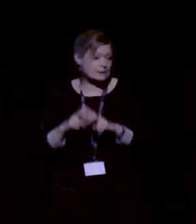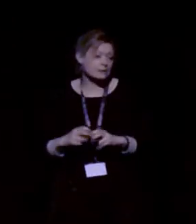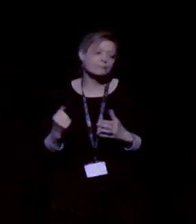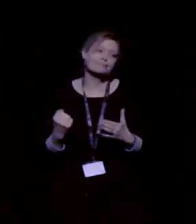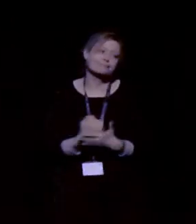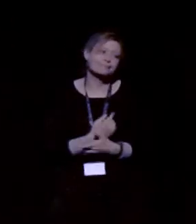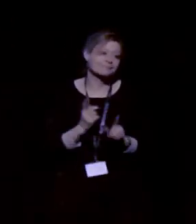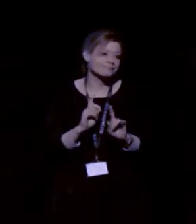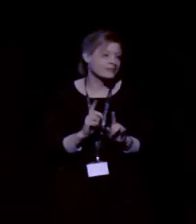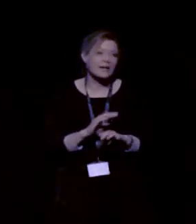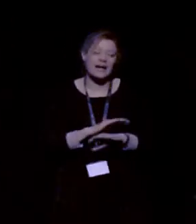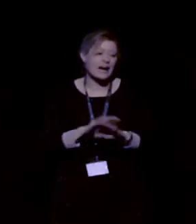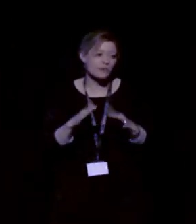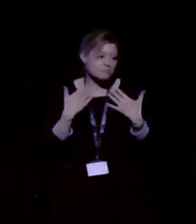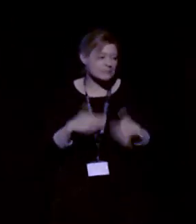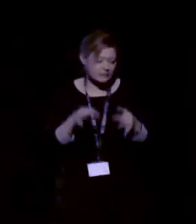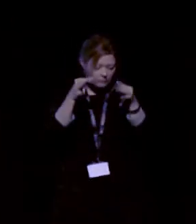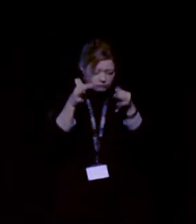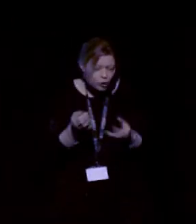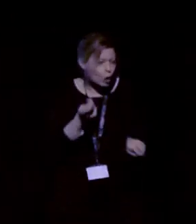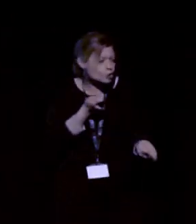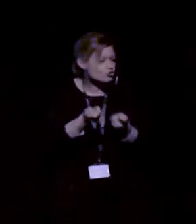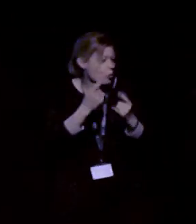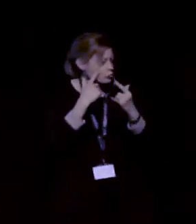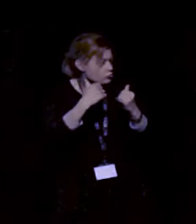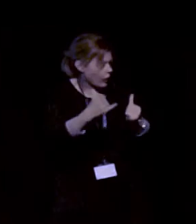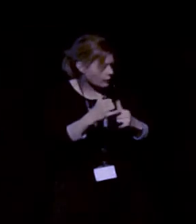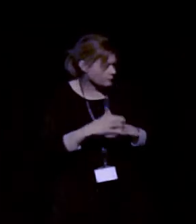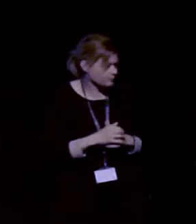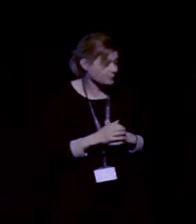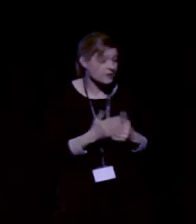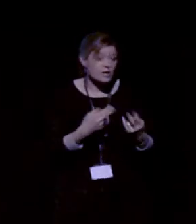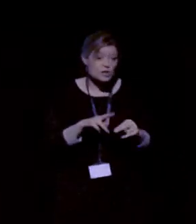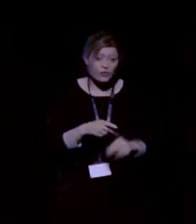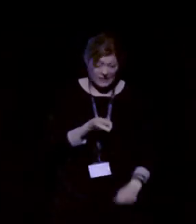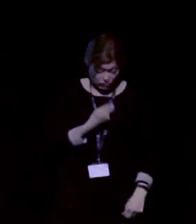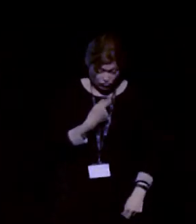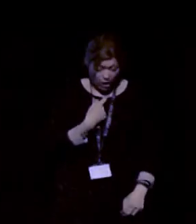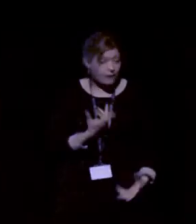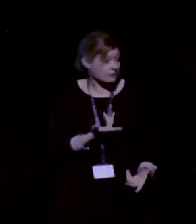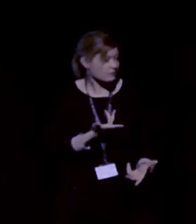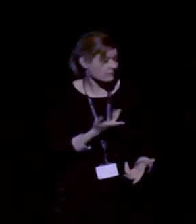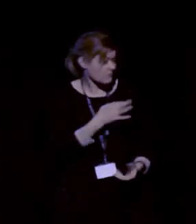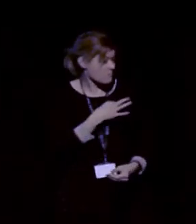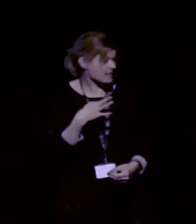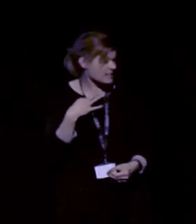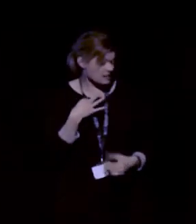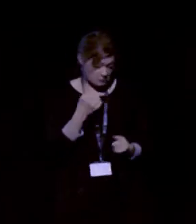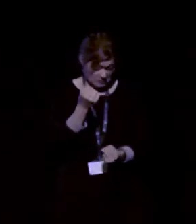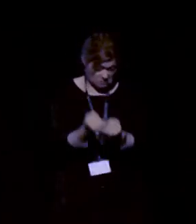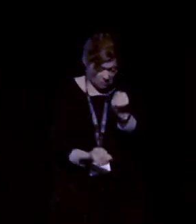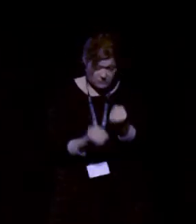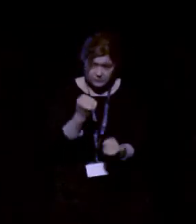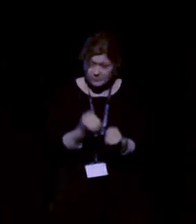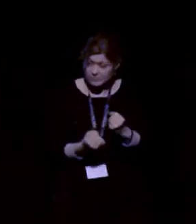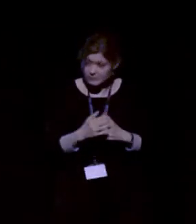trial. Now, if a medicine is being evaluated, a drug treatment, let's say, to see if it's going to be given on the